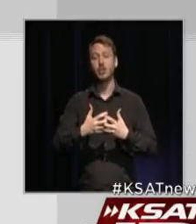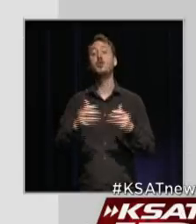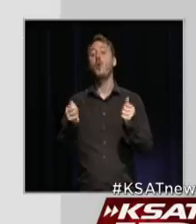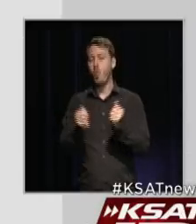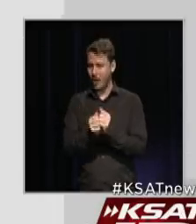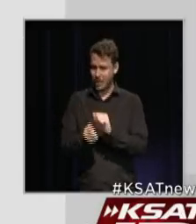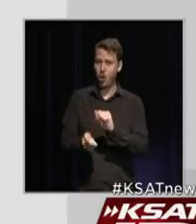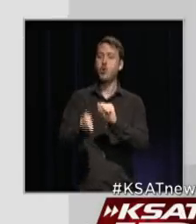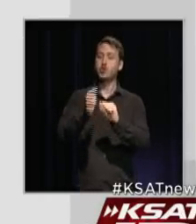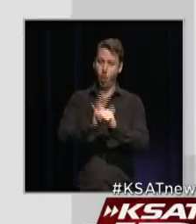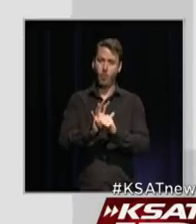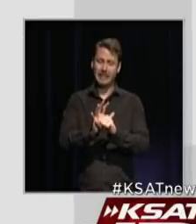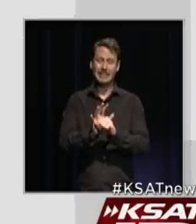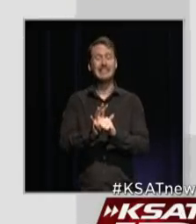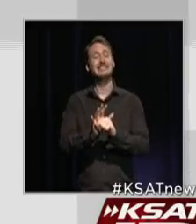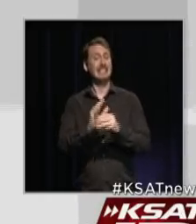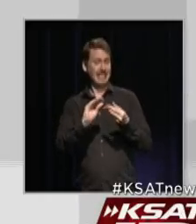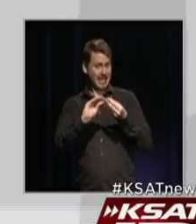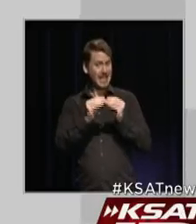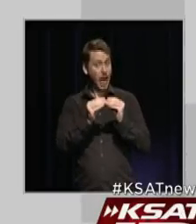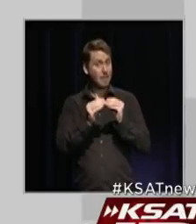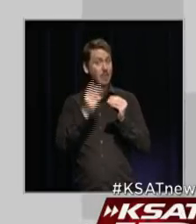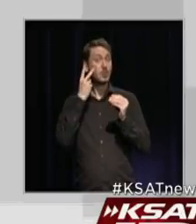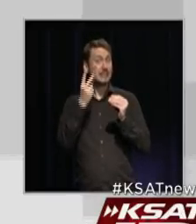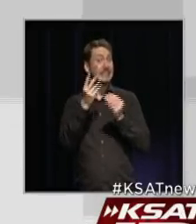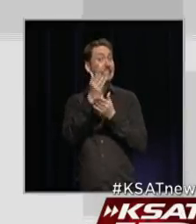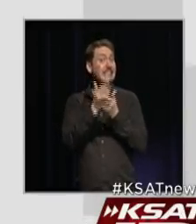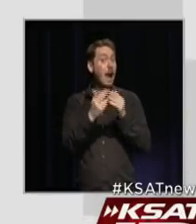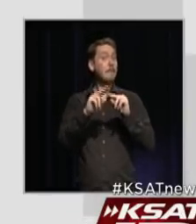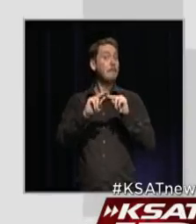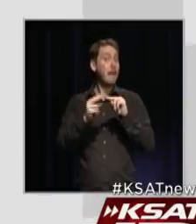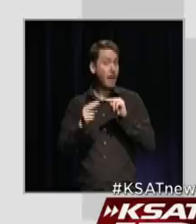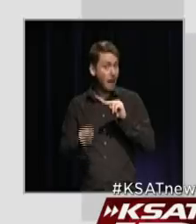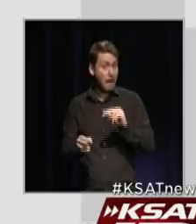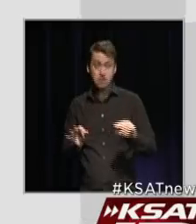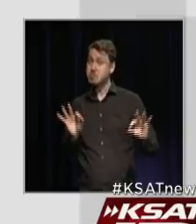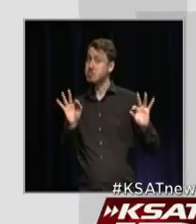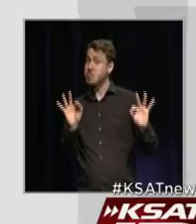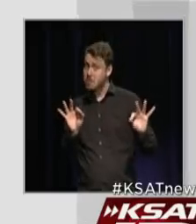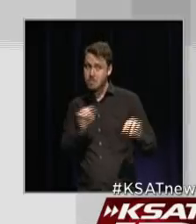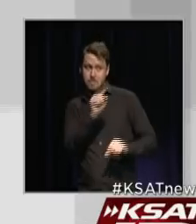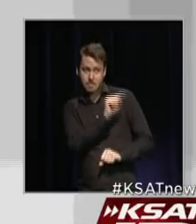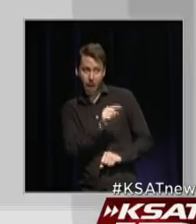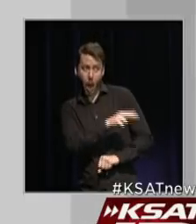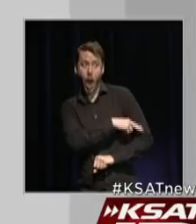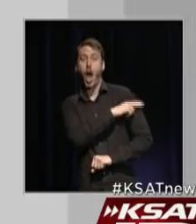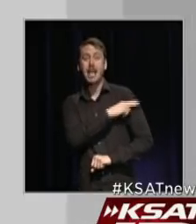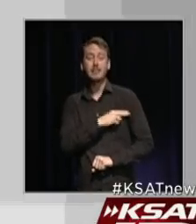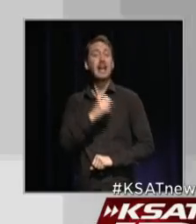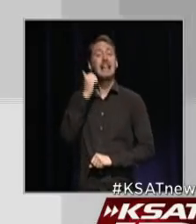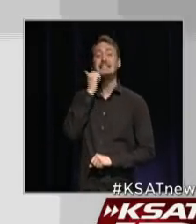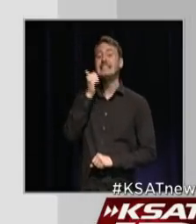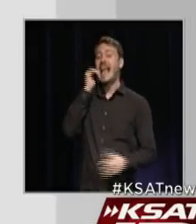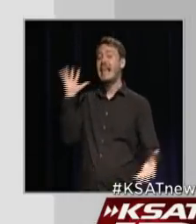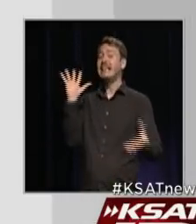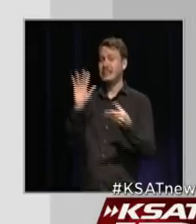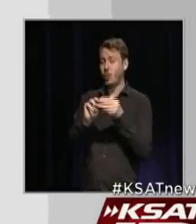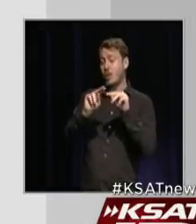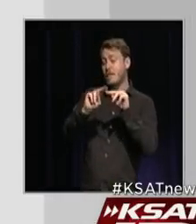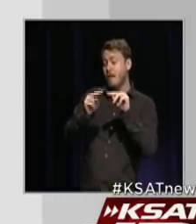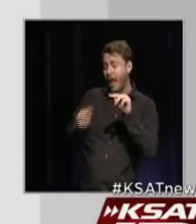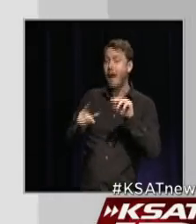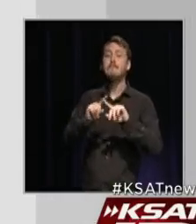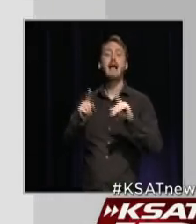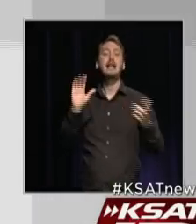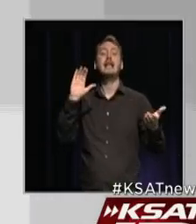So again, these numbers, we're seeing some drops in the hospitals and on the daily case count, but we do look at those over a period